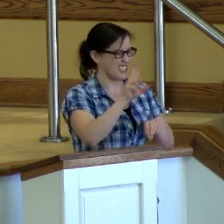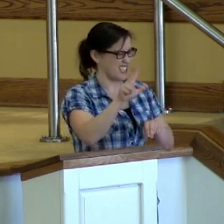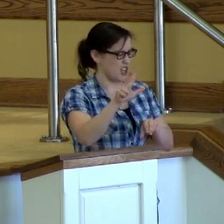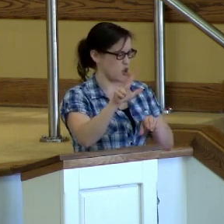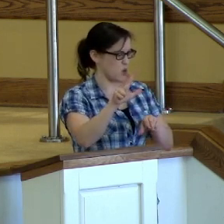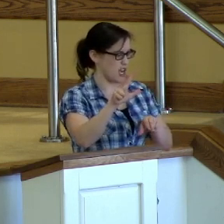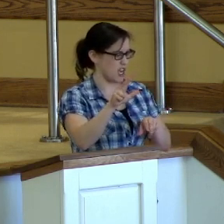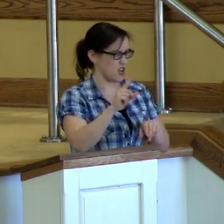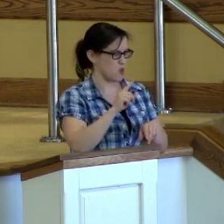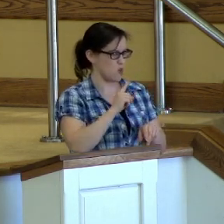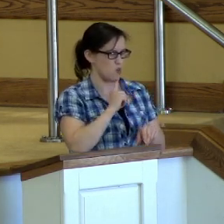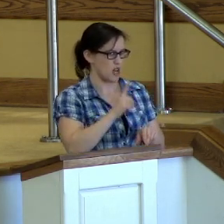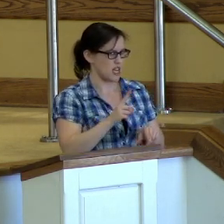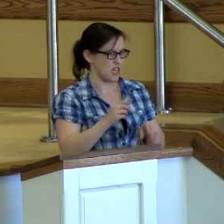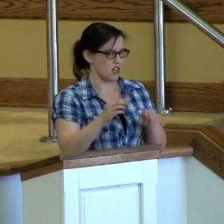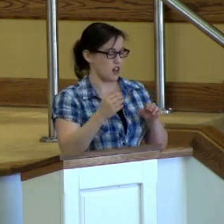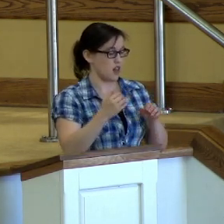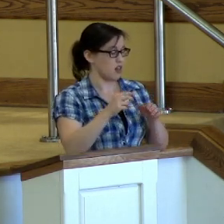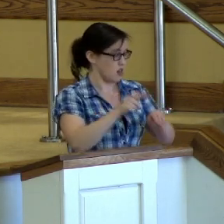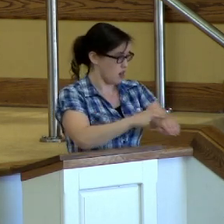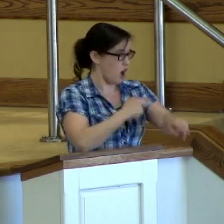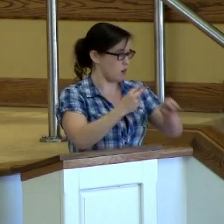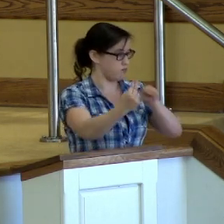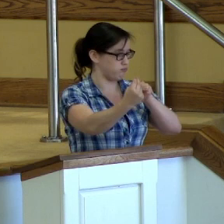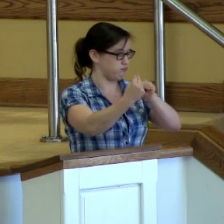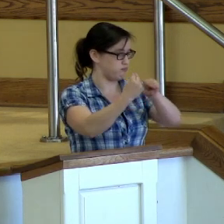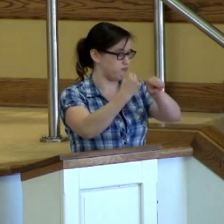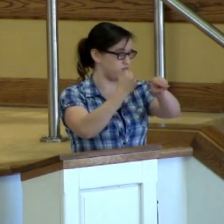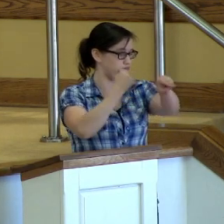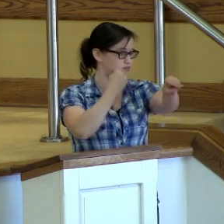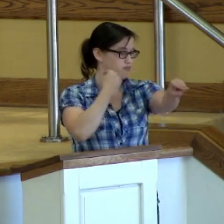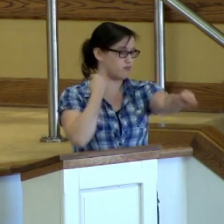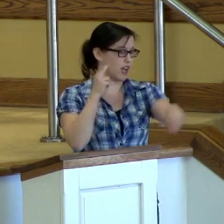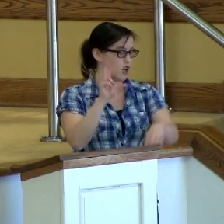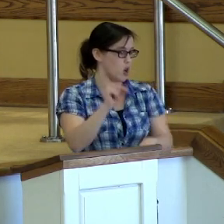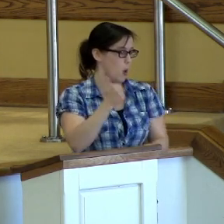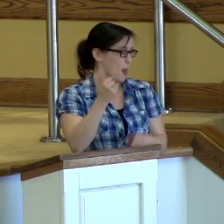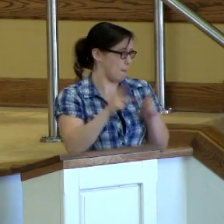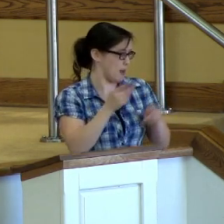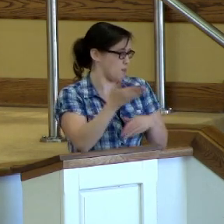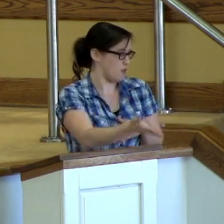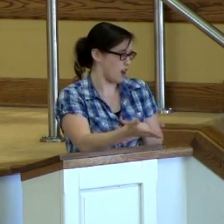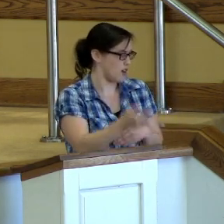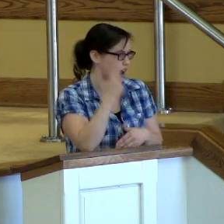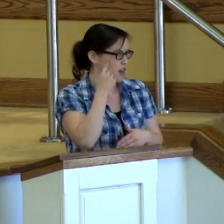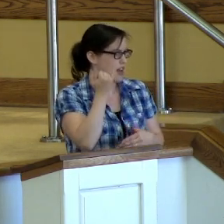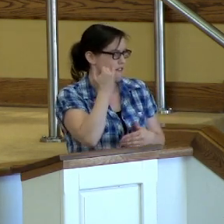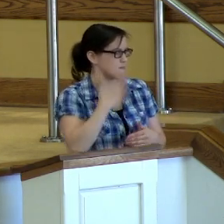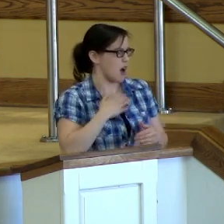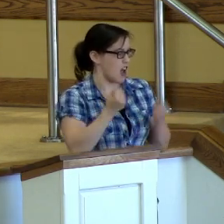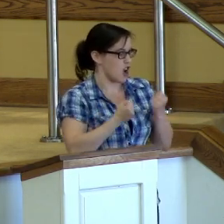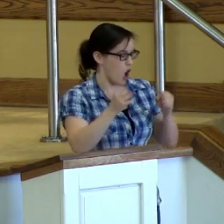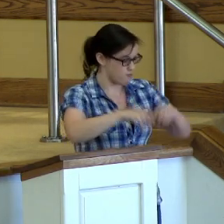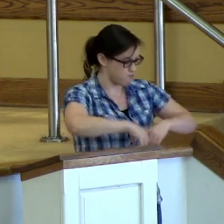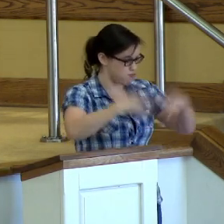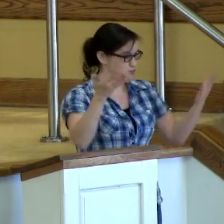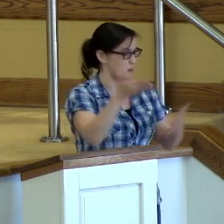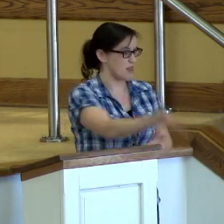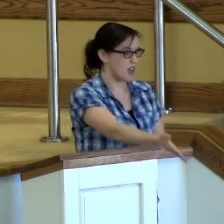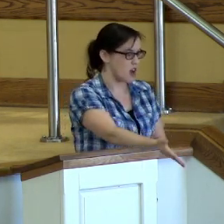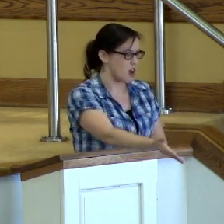mean, God is so good. He just gets us out of things. And sometimes we need to look back and reflect where God has taken us from and gotten us